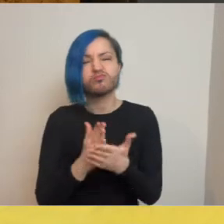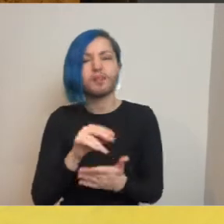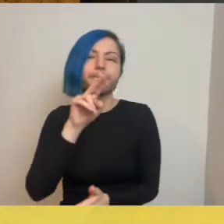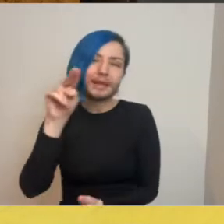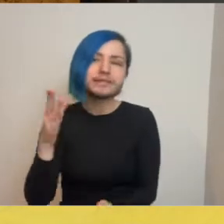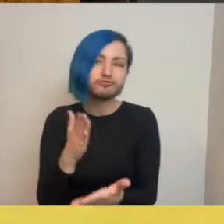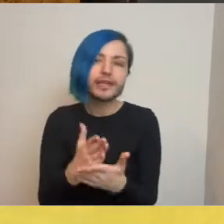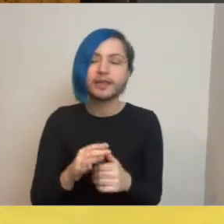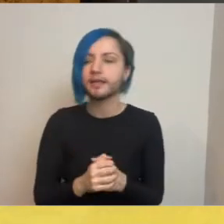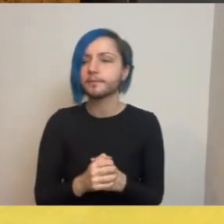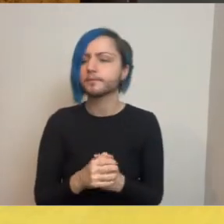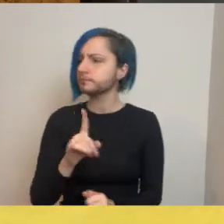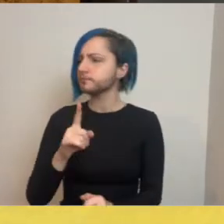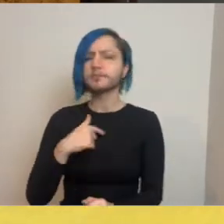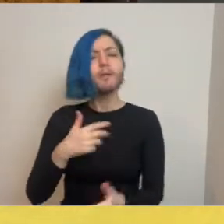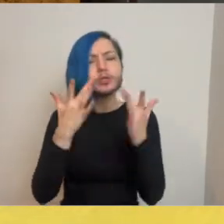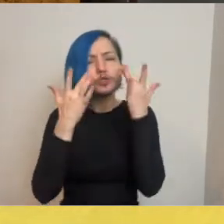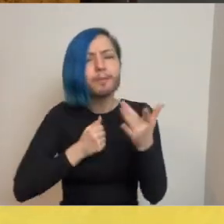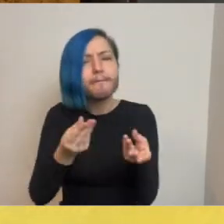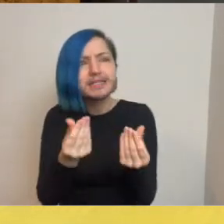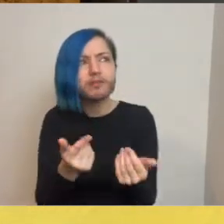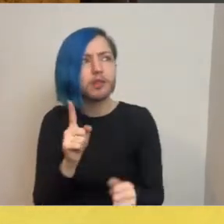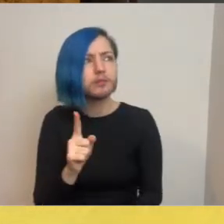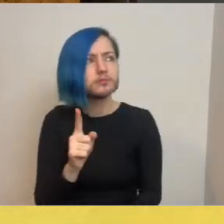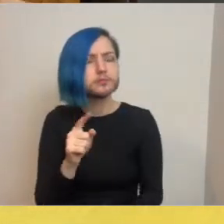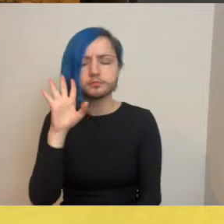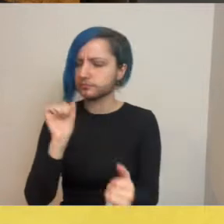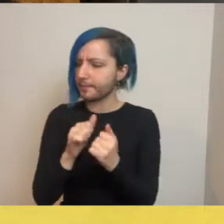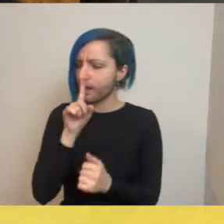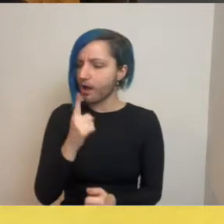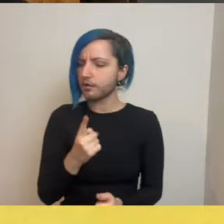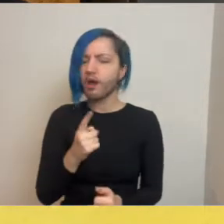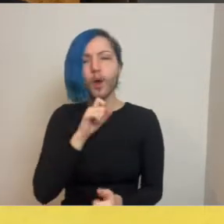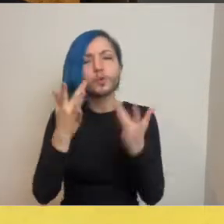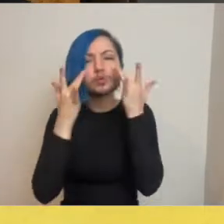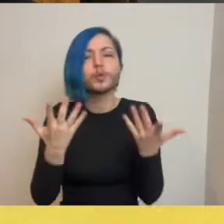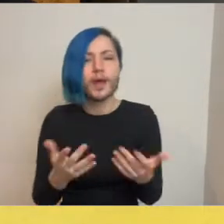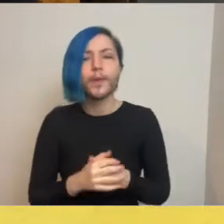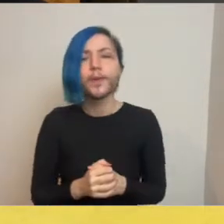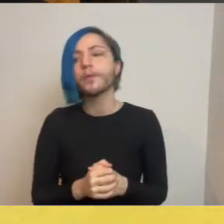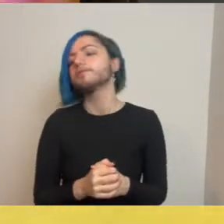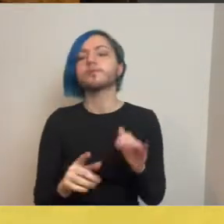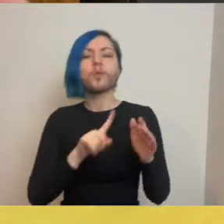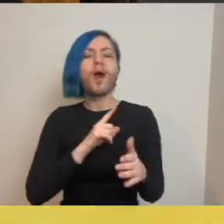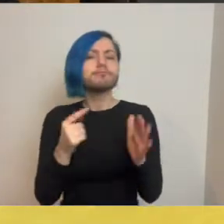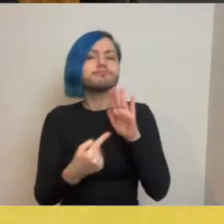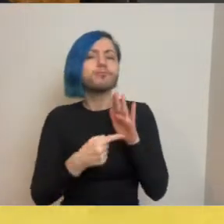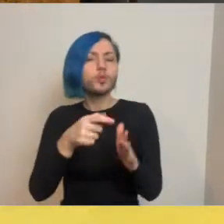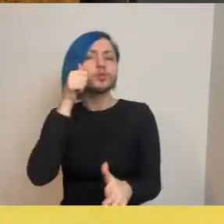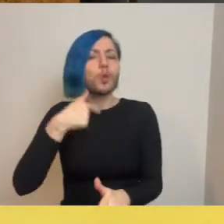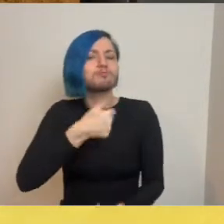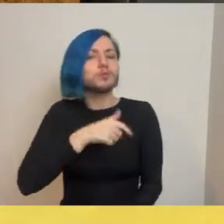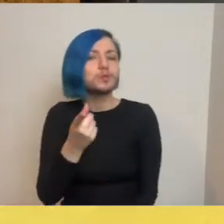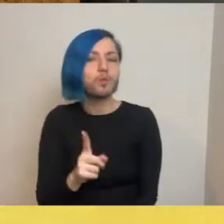actually. Now, did I show you what materials I'm using? I can't remember if I did, so I'm going to show you now because it's important that you see what